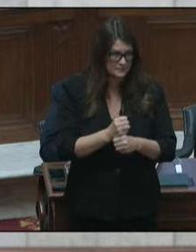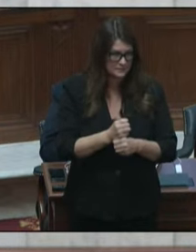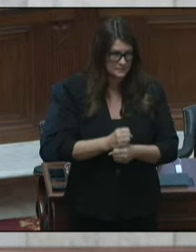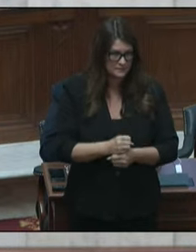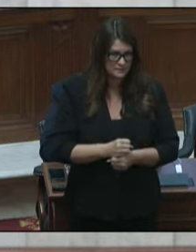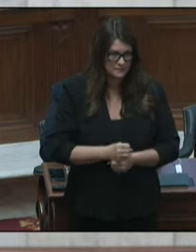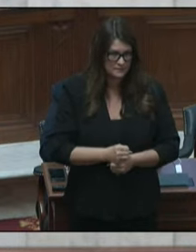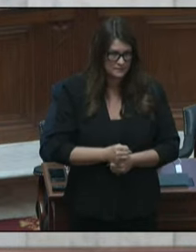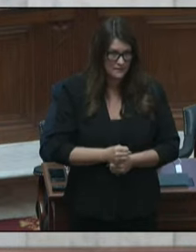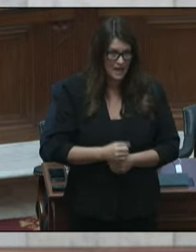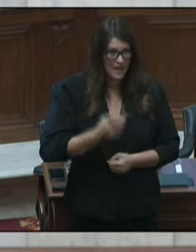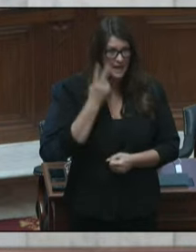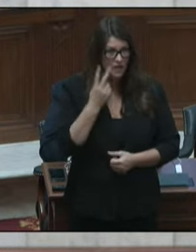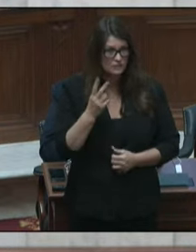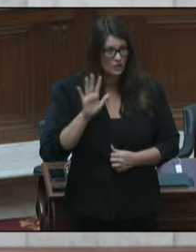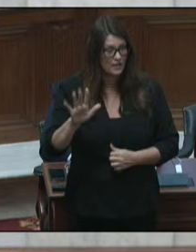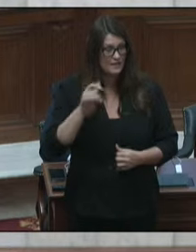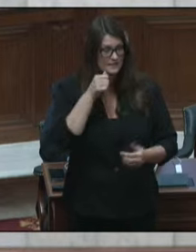And there was his letter.